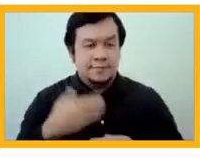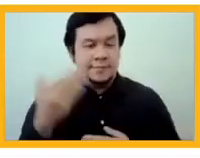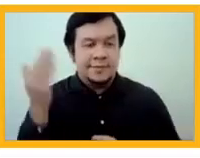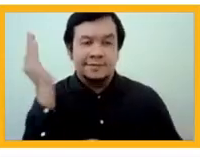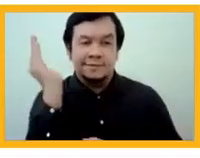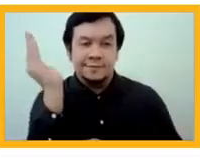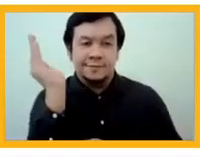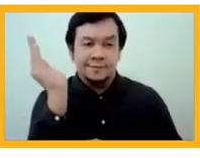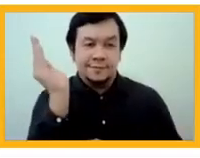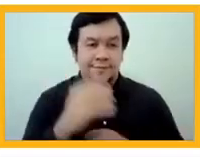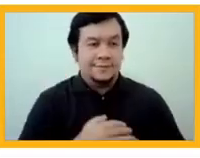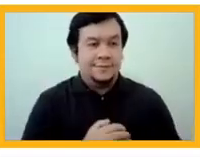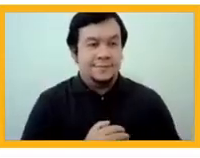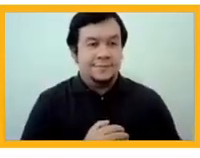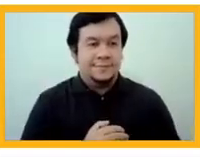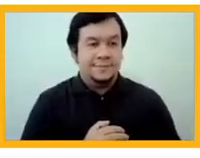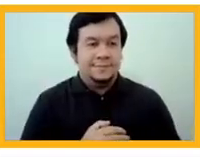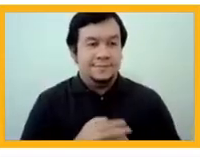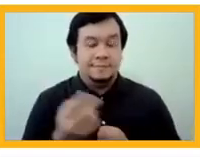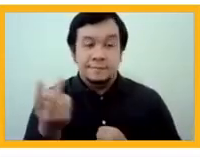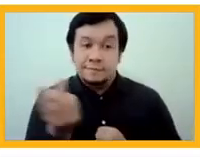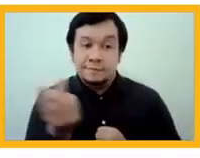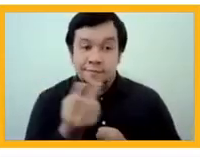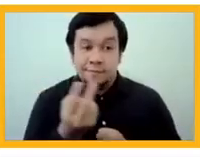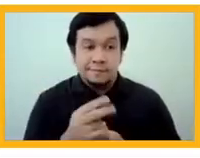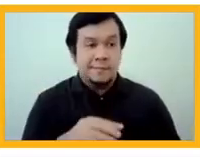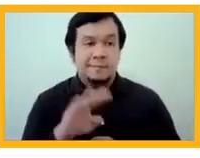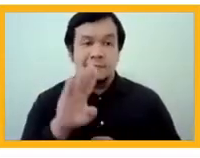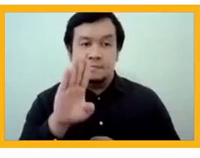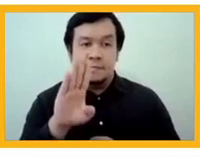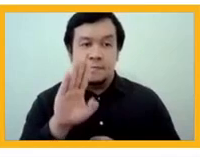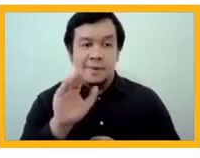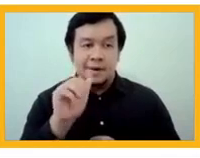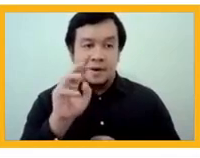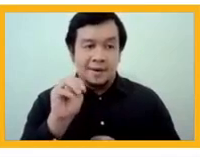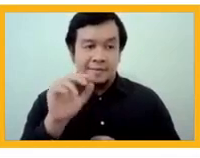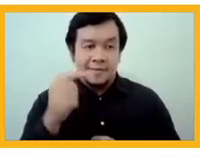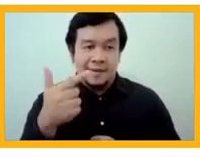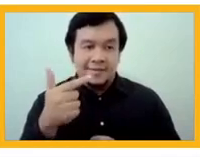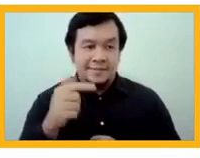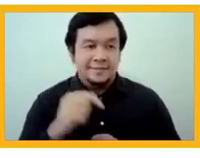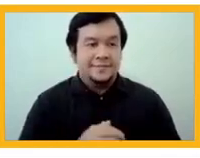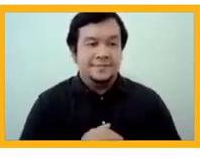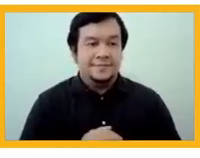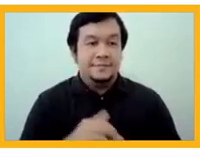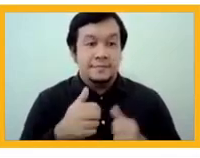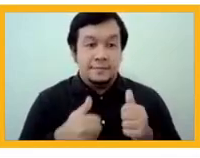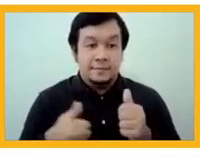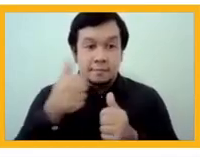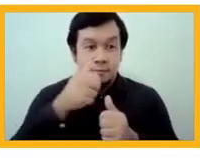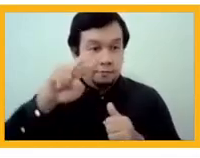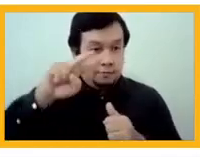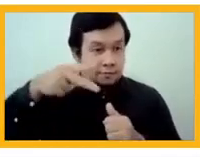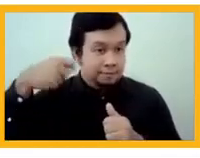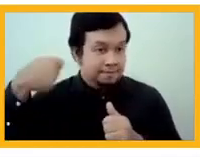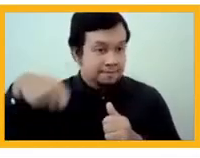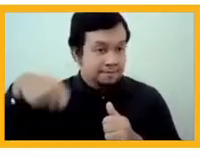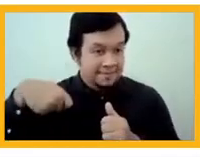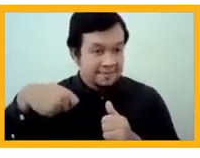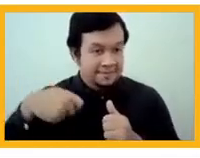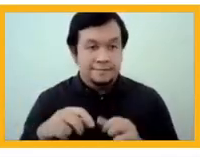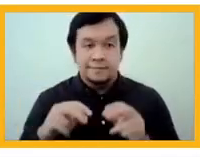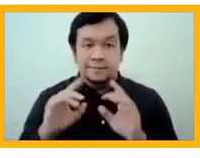Vice President Bambang Susatono and His Excellency the Minister of Education of Indonesia. We had a